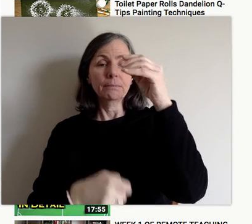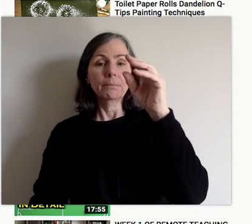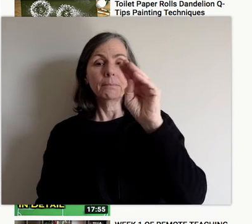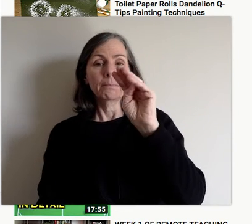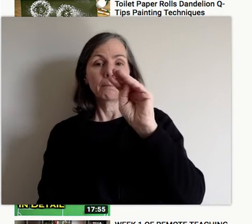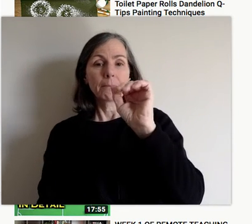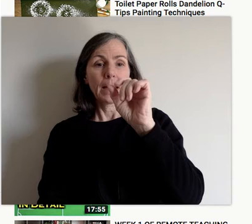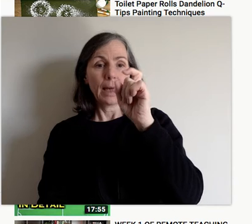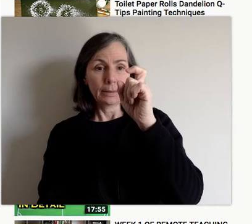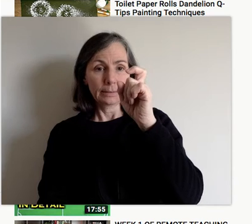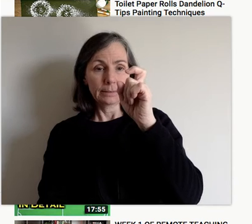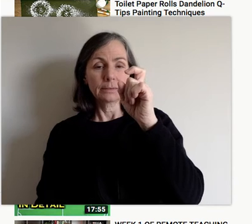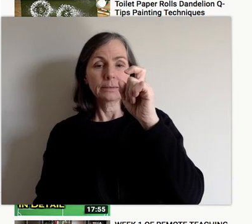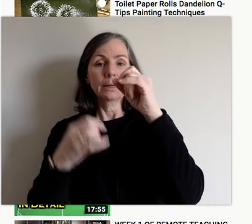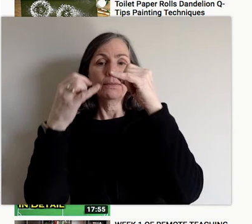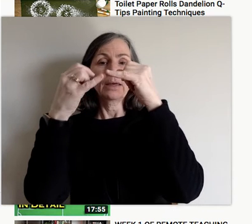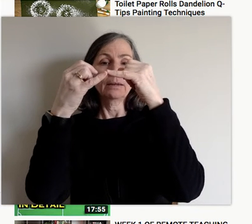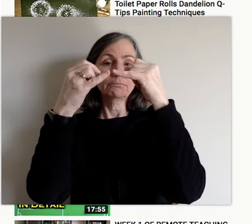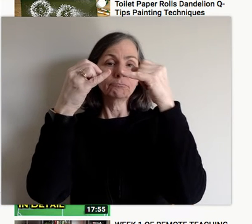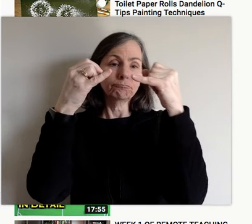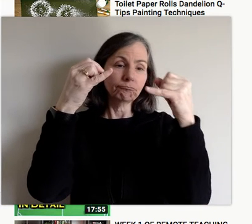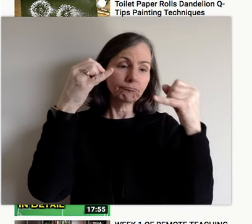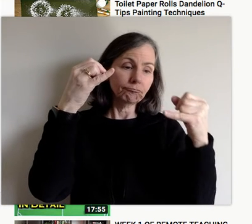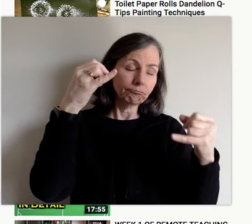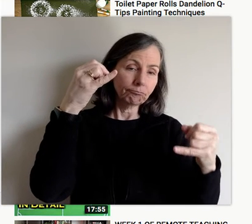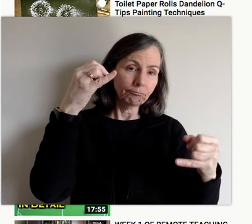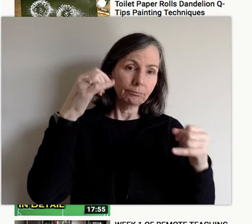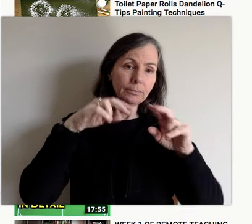and then we start decreasing.